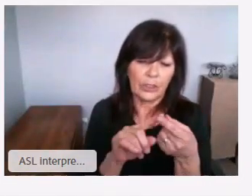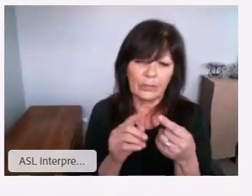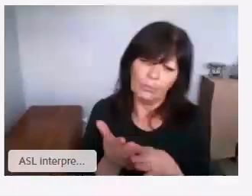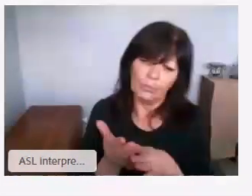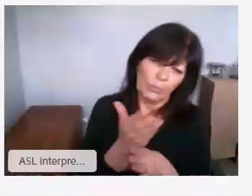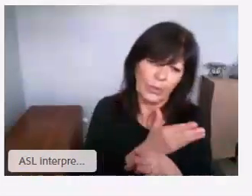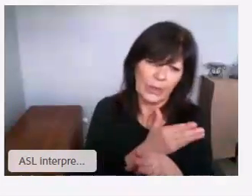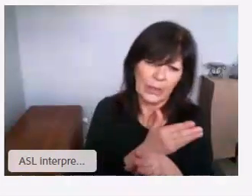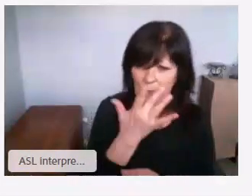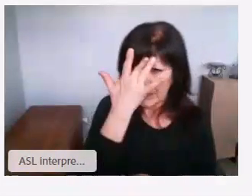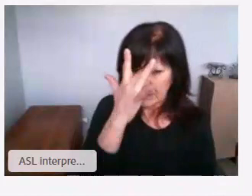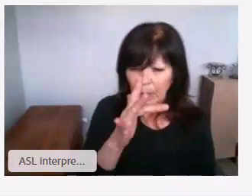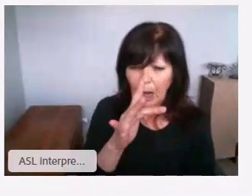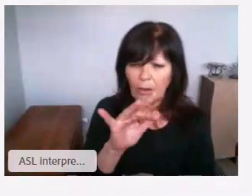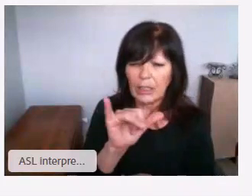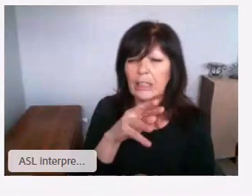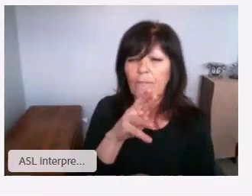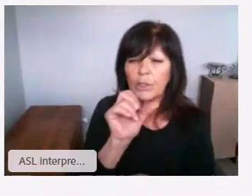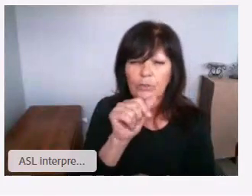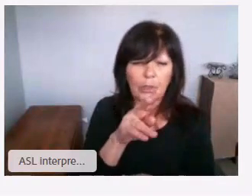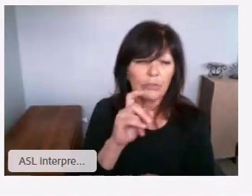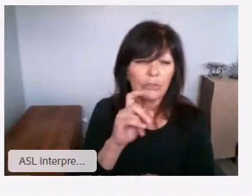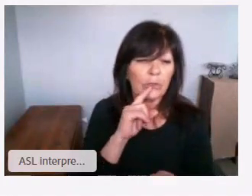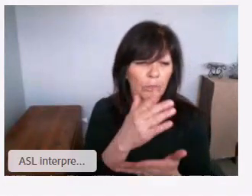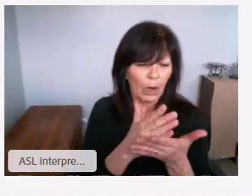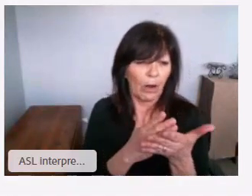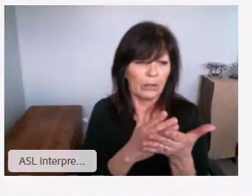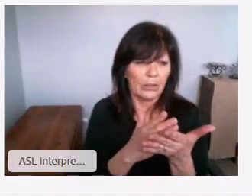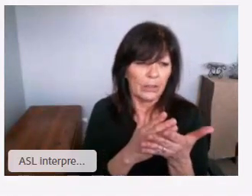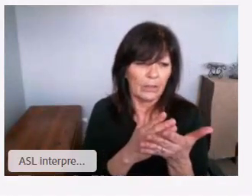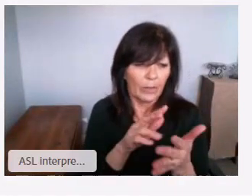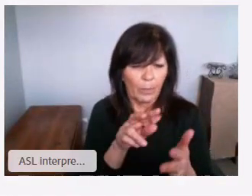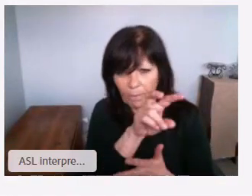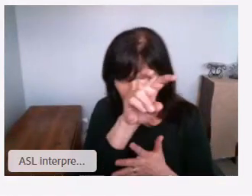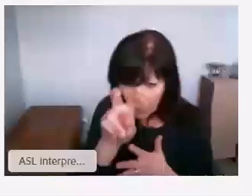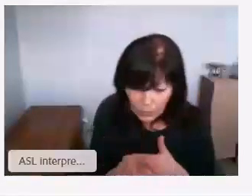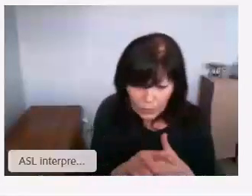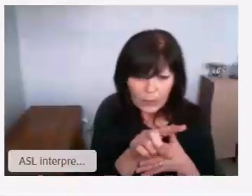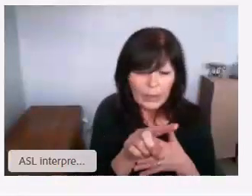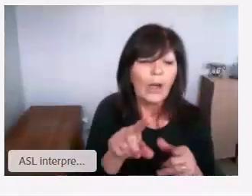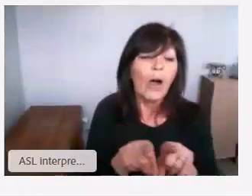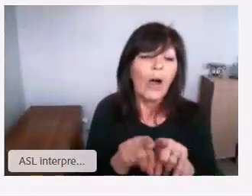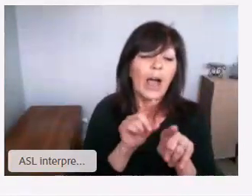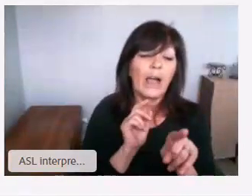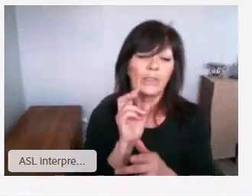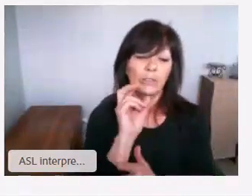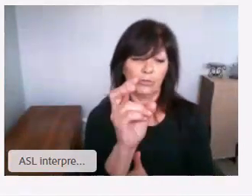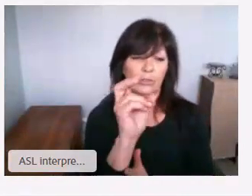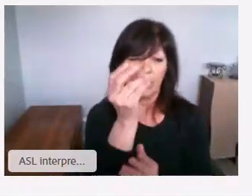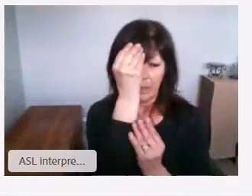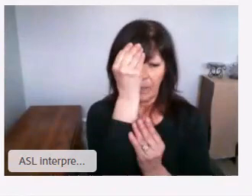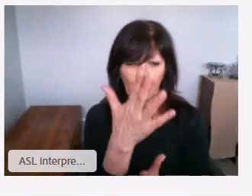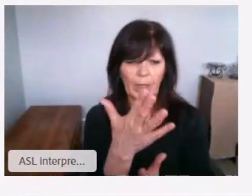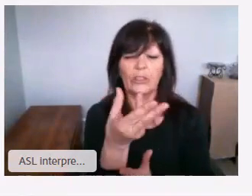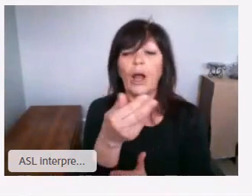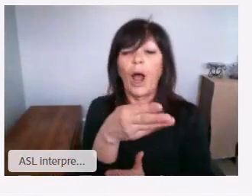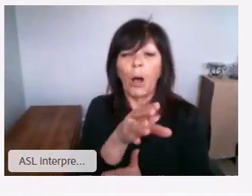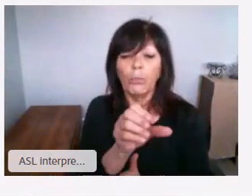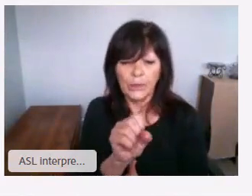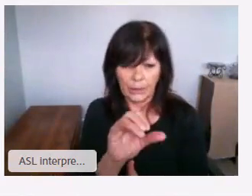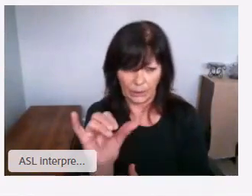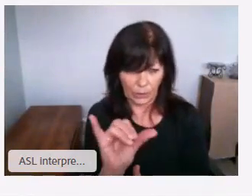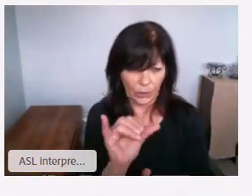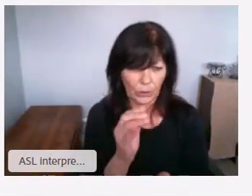the smart infrastructure that we component for the flowchart. We'll also have transportation information hubs as a component to the